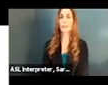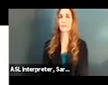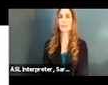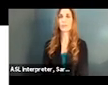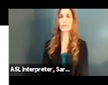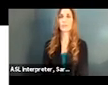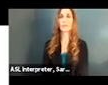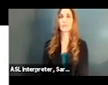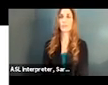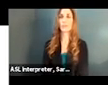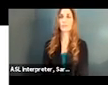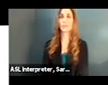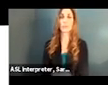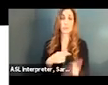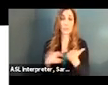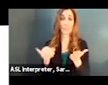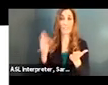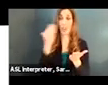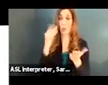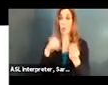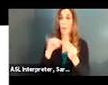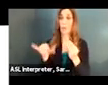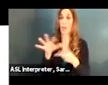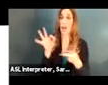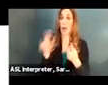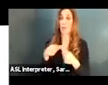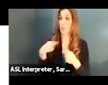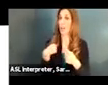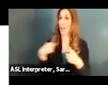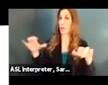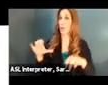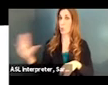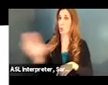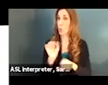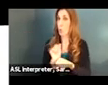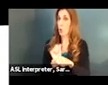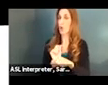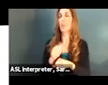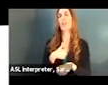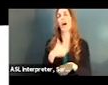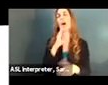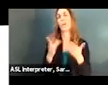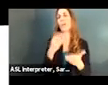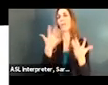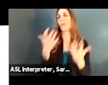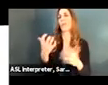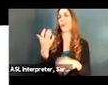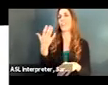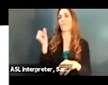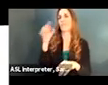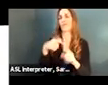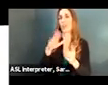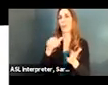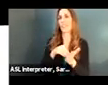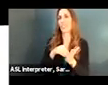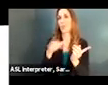if I had known about that option when I was doing your work, I would have probably wanted it to come from centralized